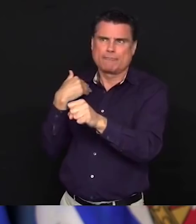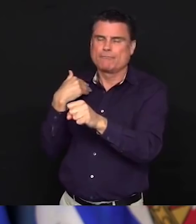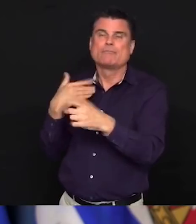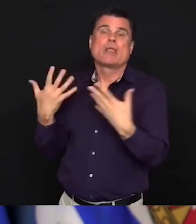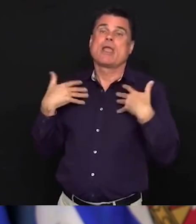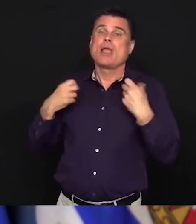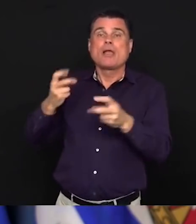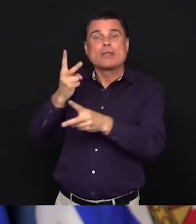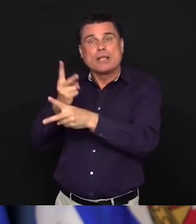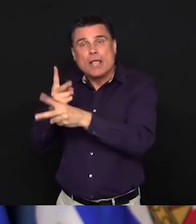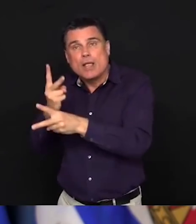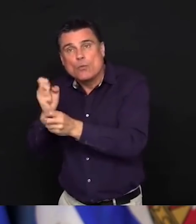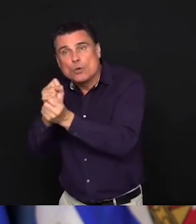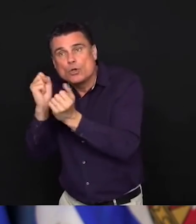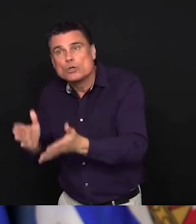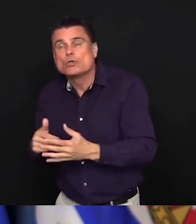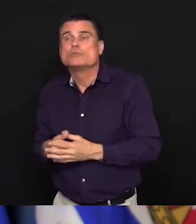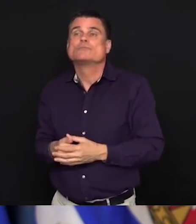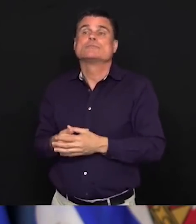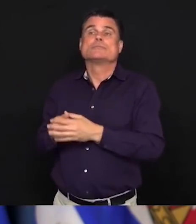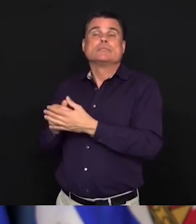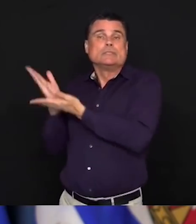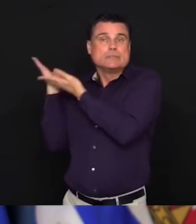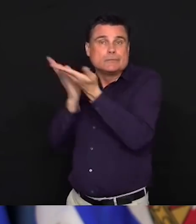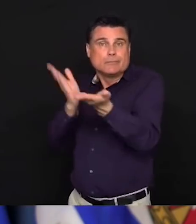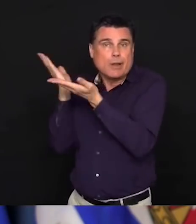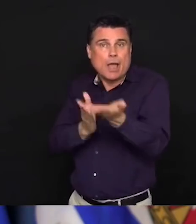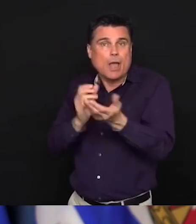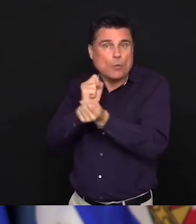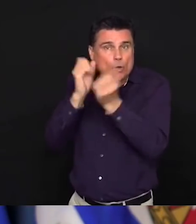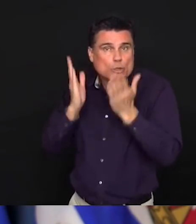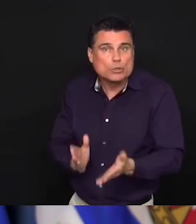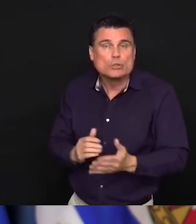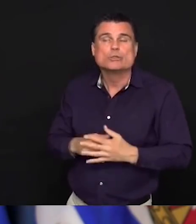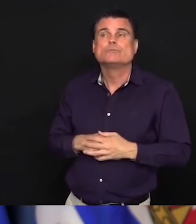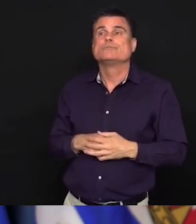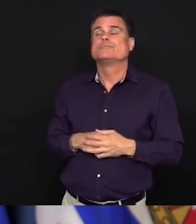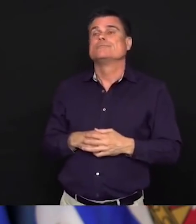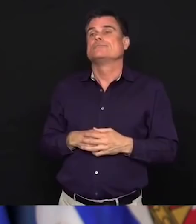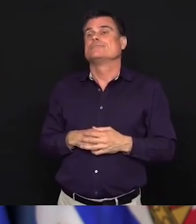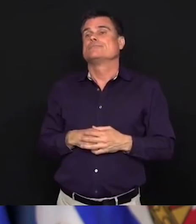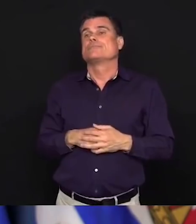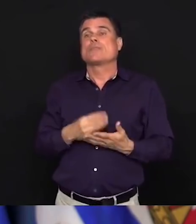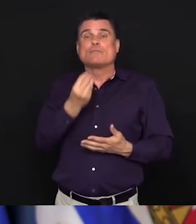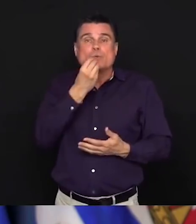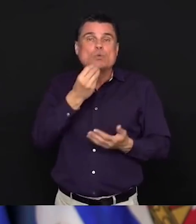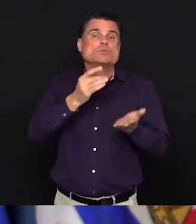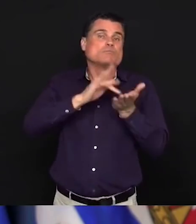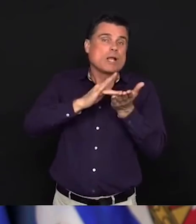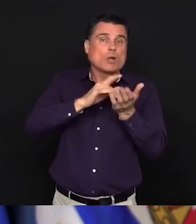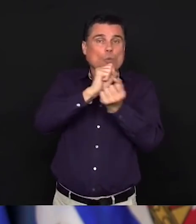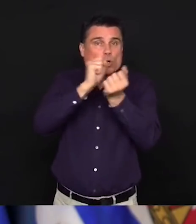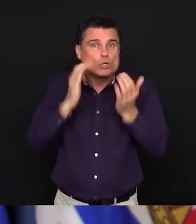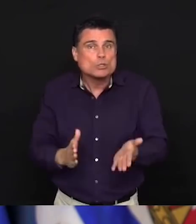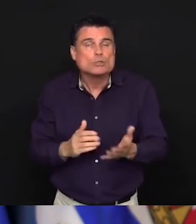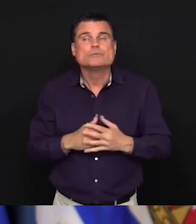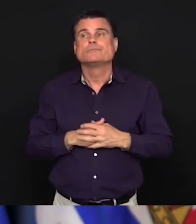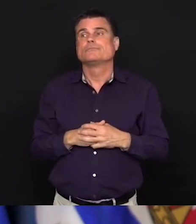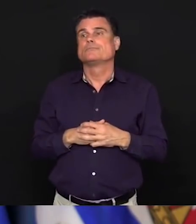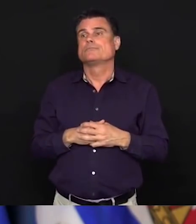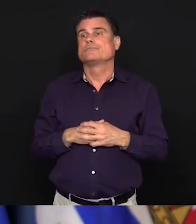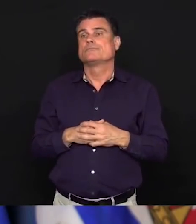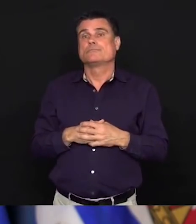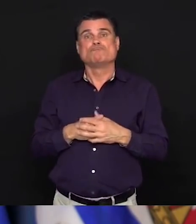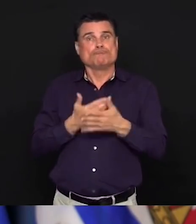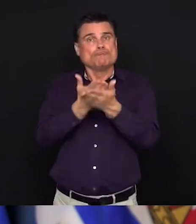need on a daily basis. All of that activity has gone up. The number of retail outlets that have remained open